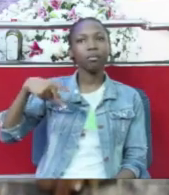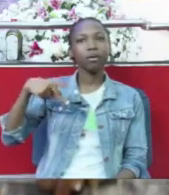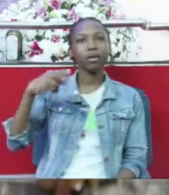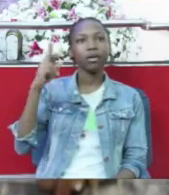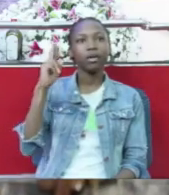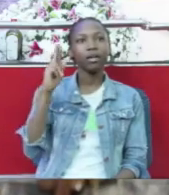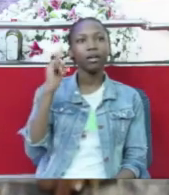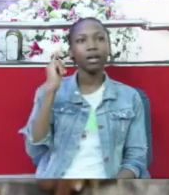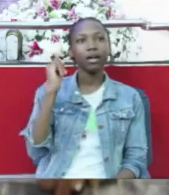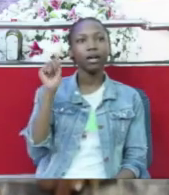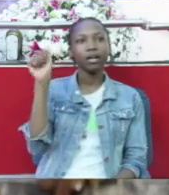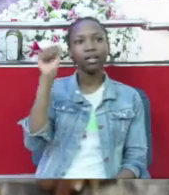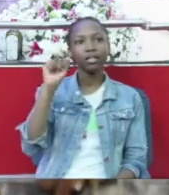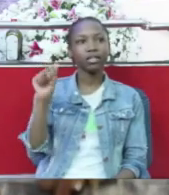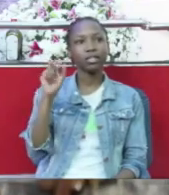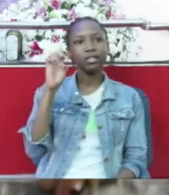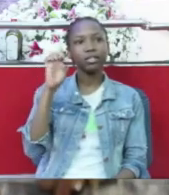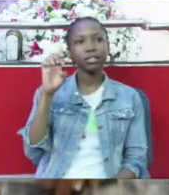moyo.